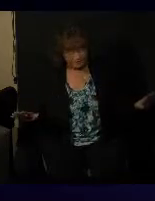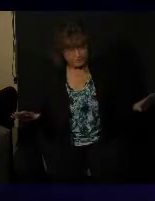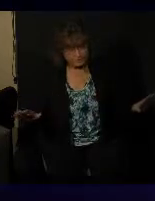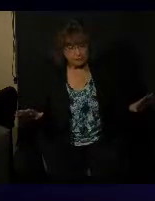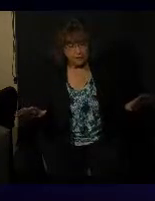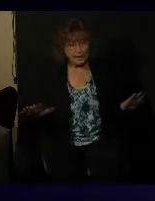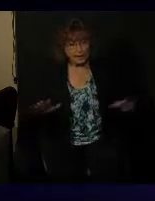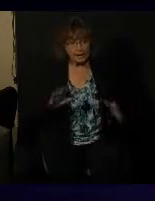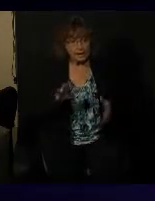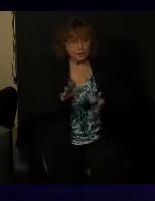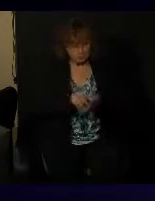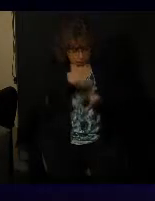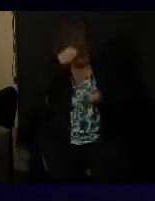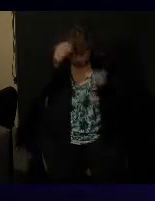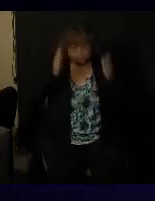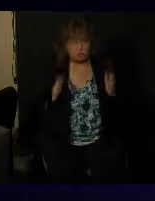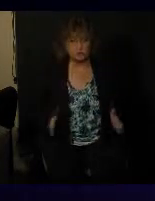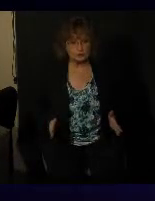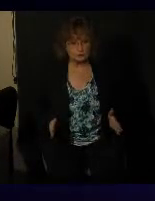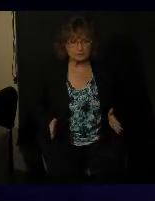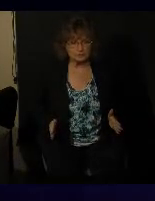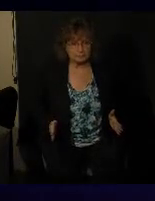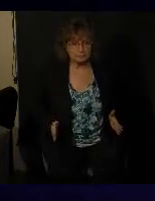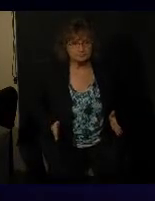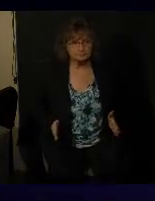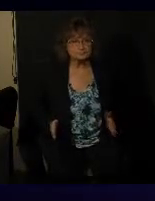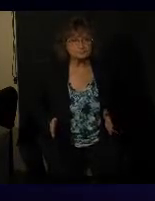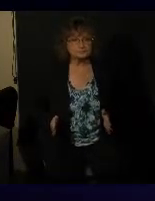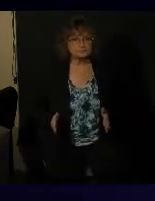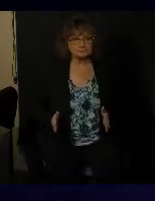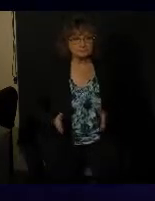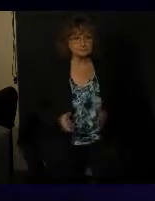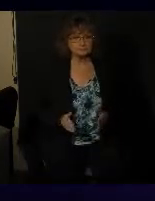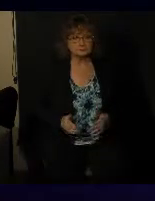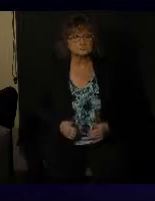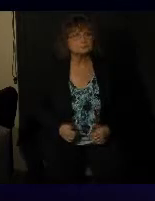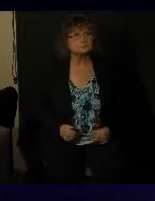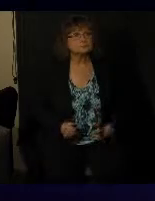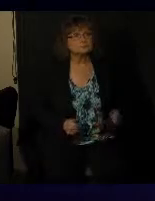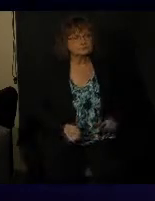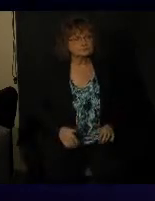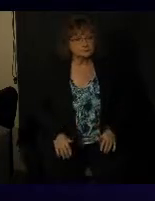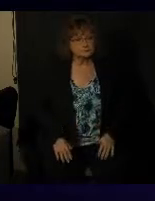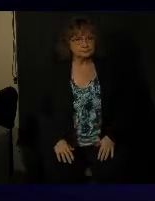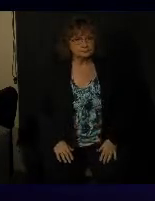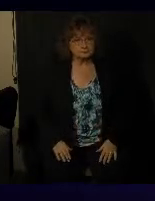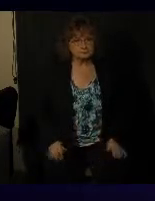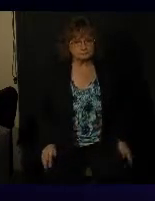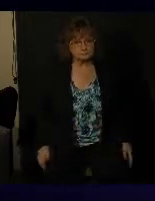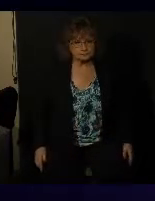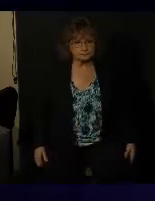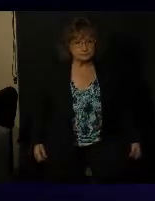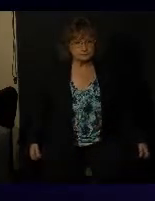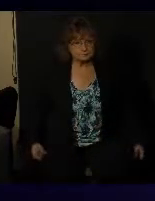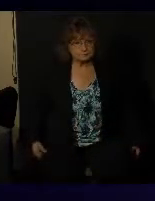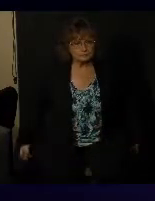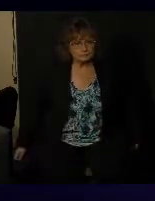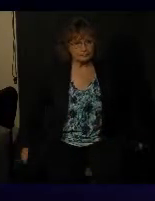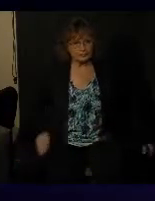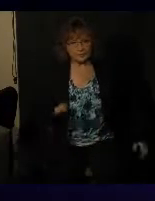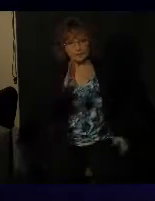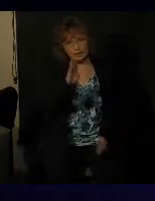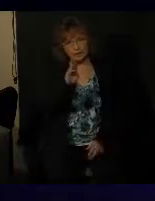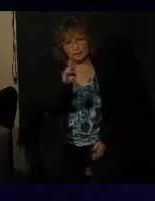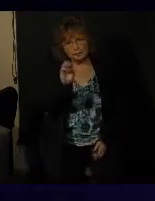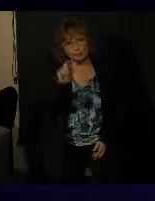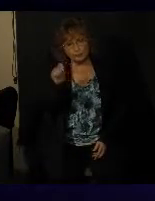no professional assistance other than our photography vocational teacher, Eric. This is Brett. Brett was in some of